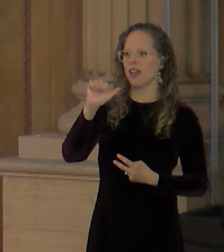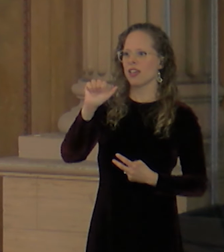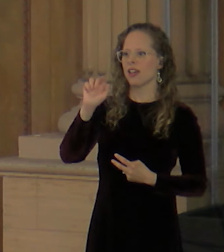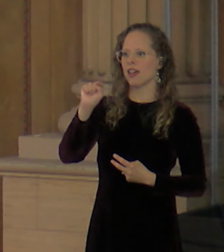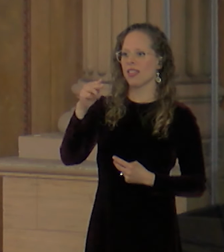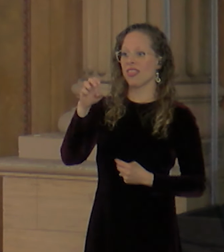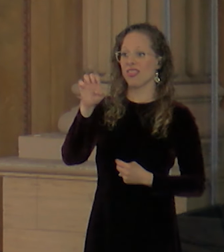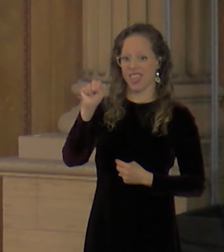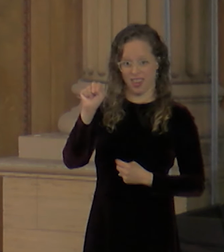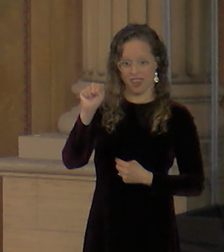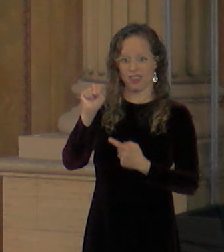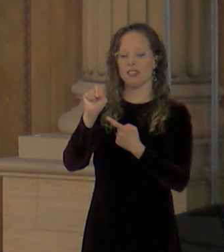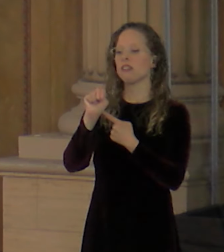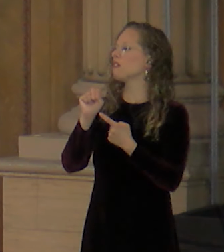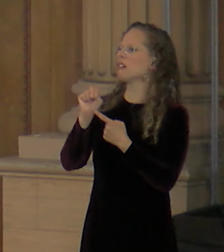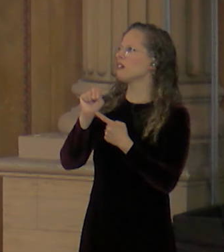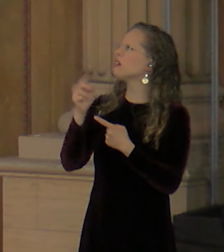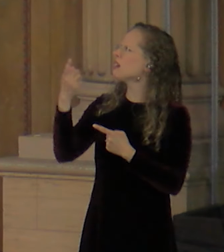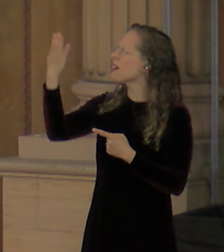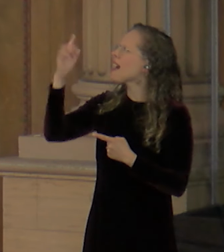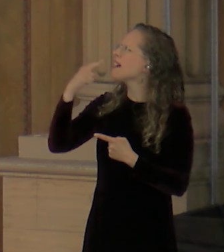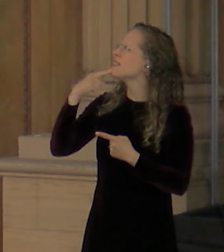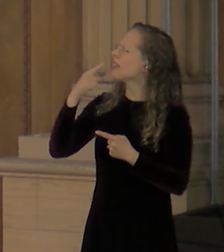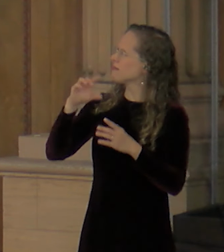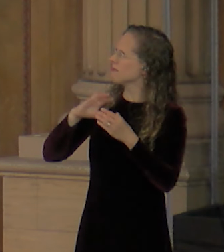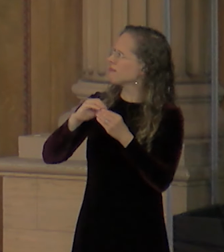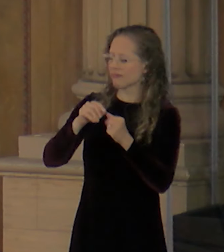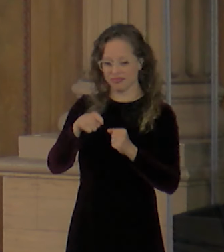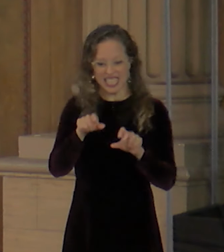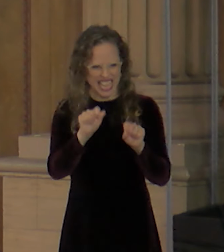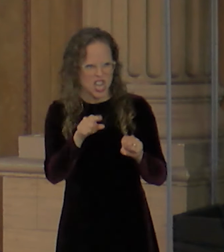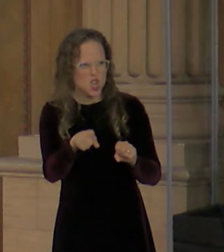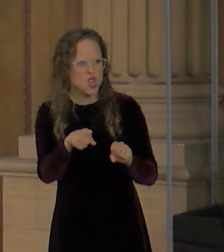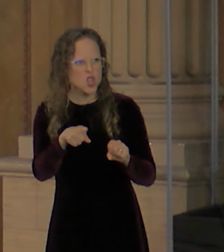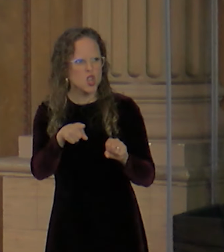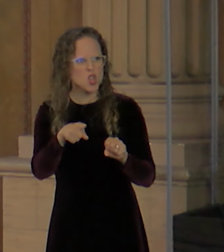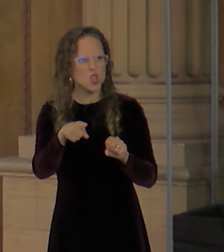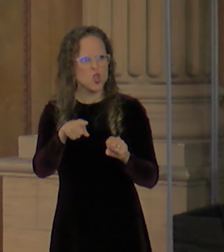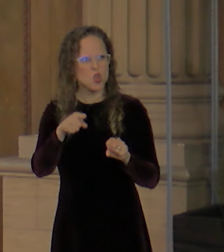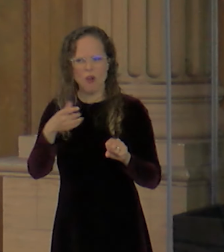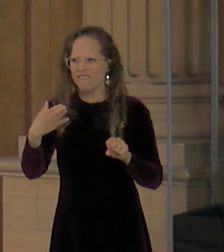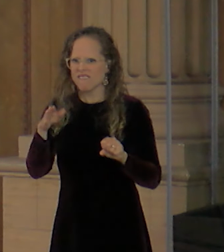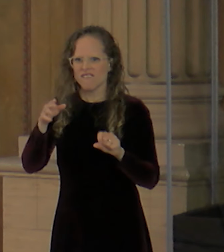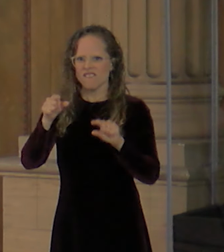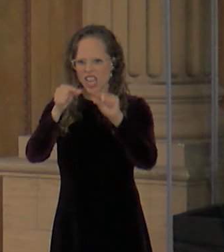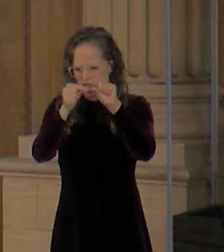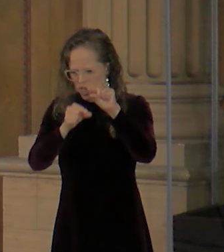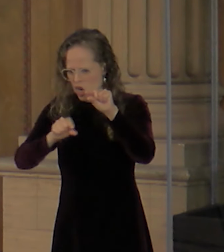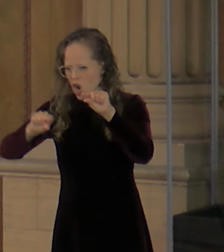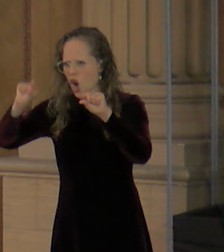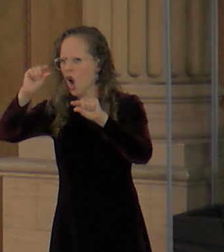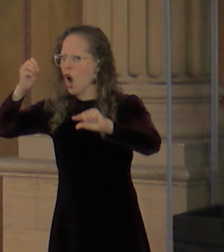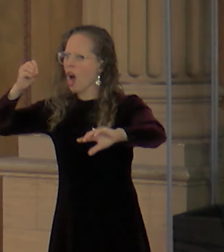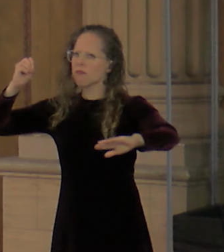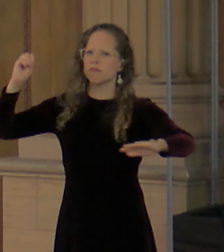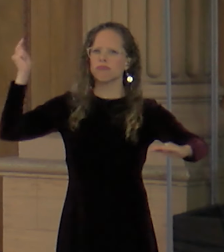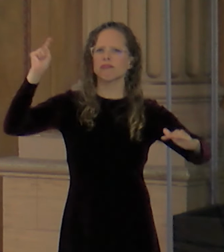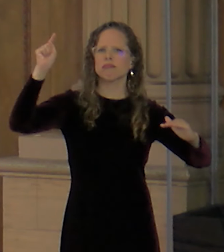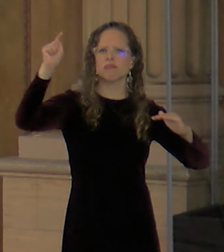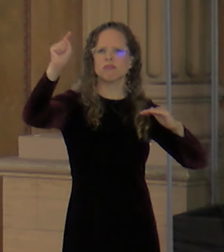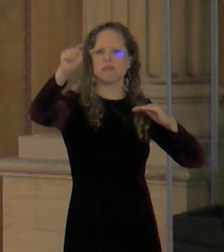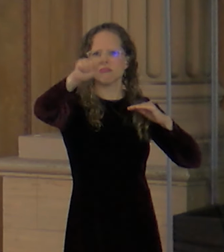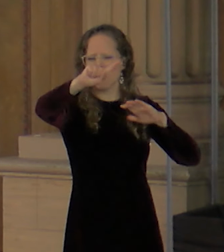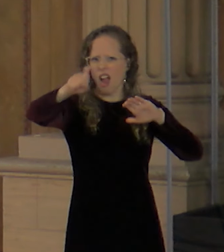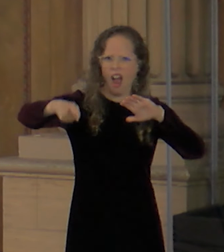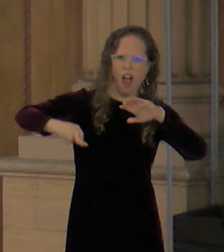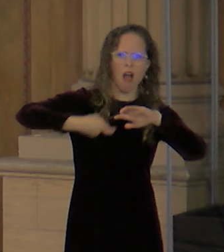"Can you draw out Leviathan with a fish hook, or press down his tongue with a cord? Can you put a rope in his nose or pierce his jaw with a